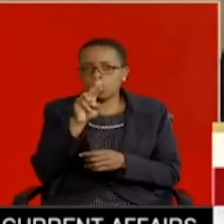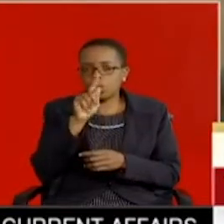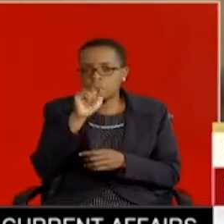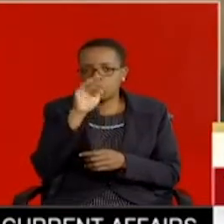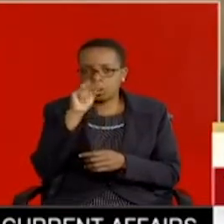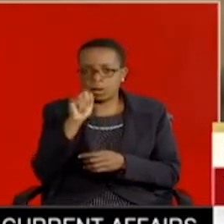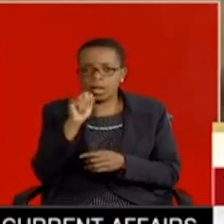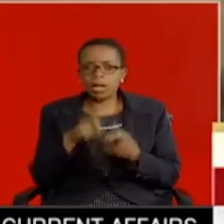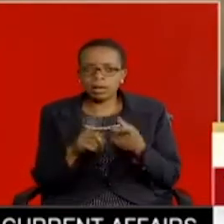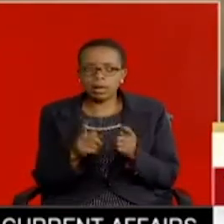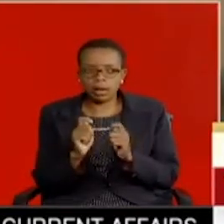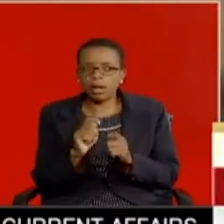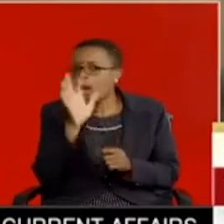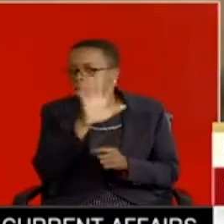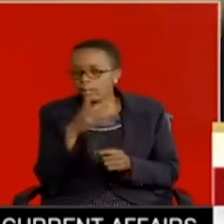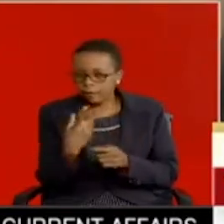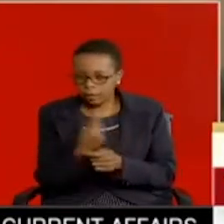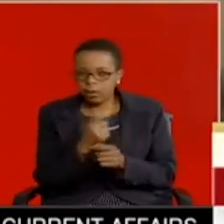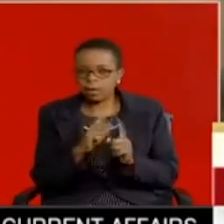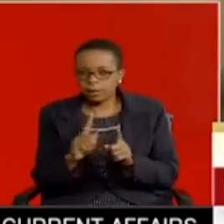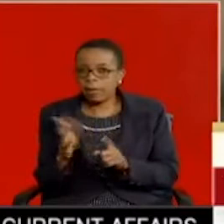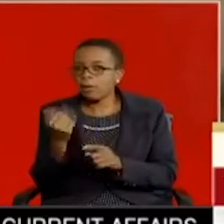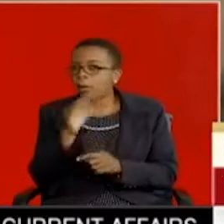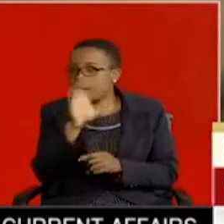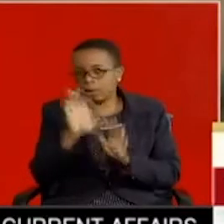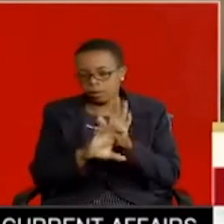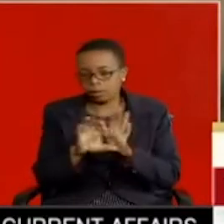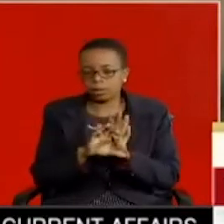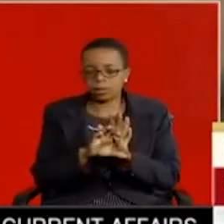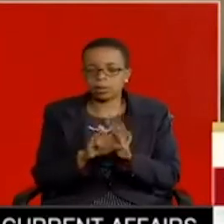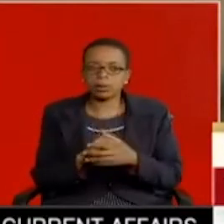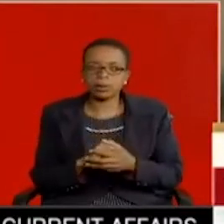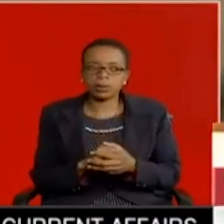And we are also doing other vaccines from other countries.